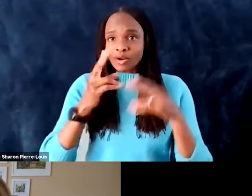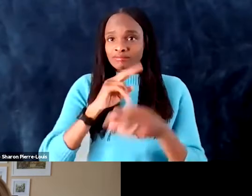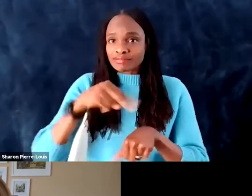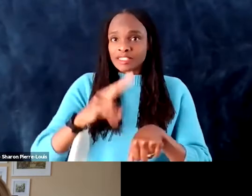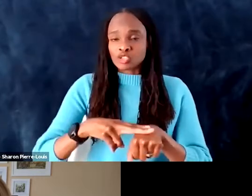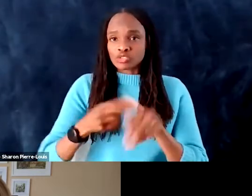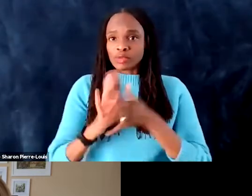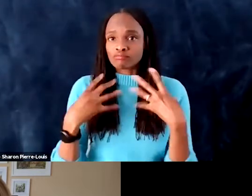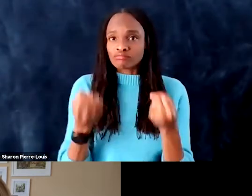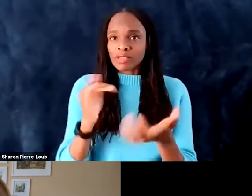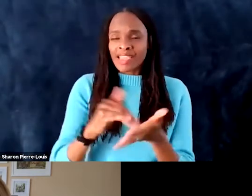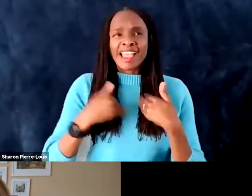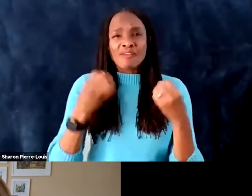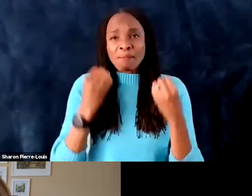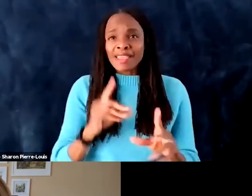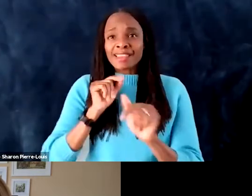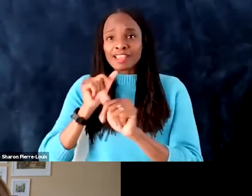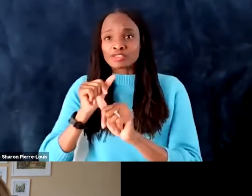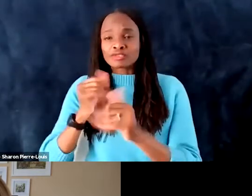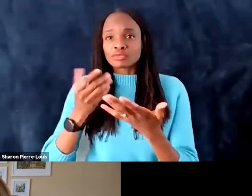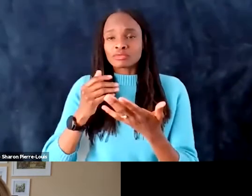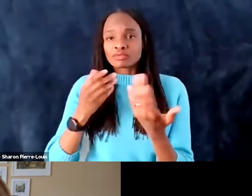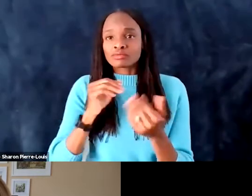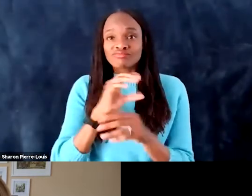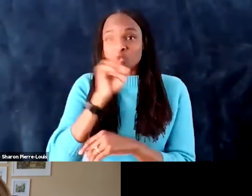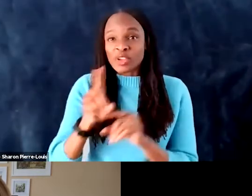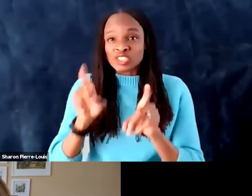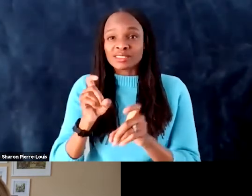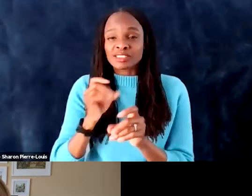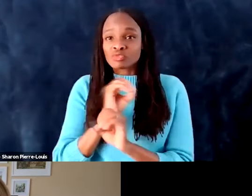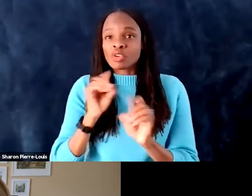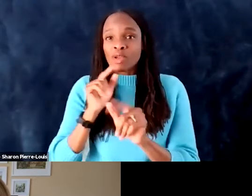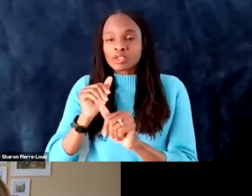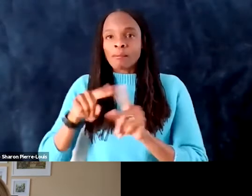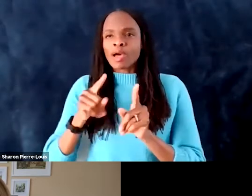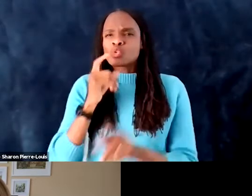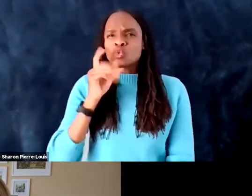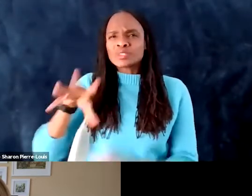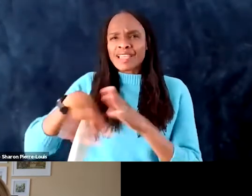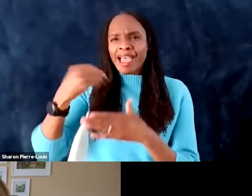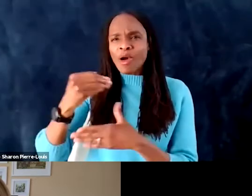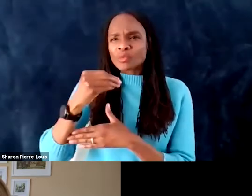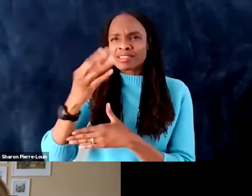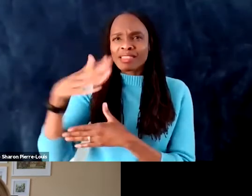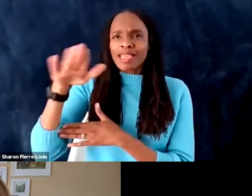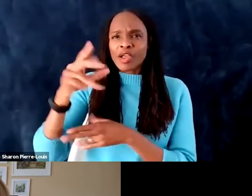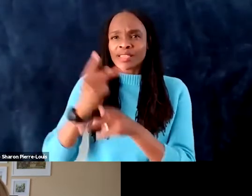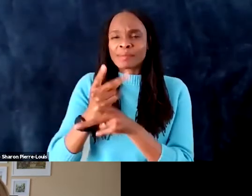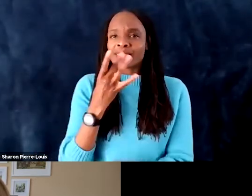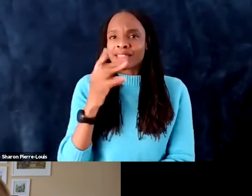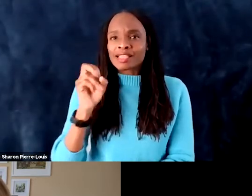left unanswered, but there is one question we know the answer to. Who's out there keeping the lights on? Who is out